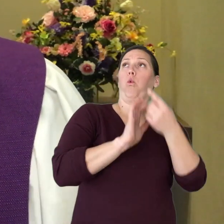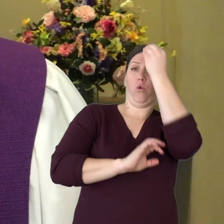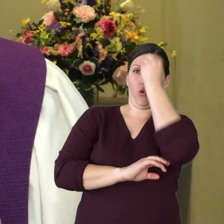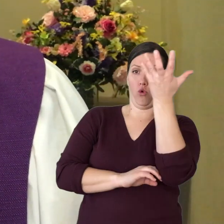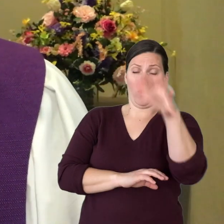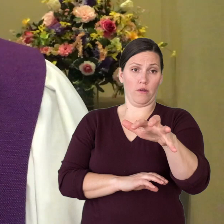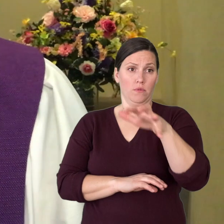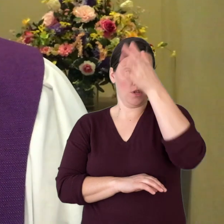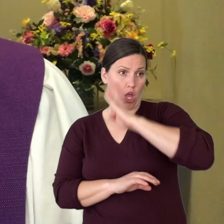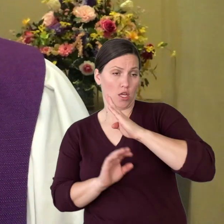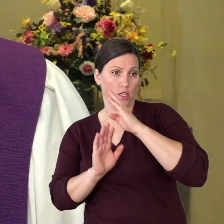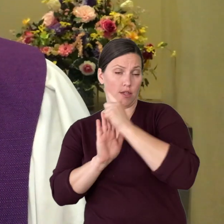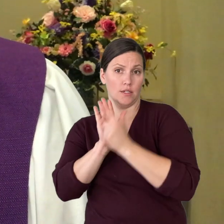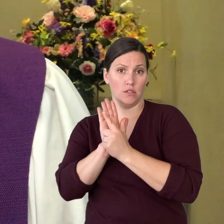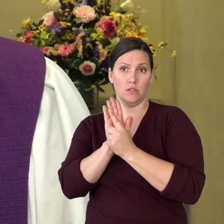God's law